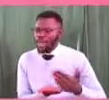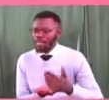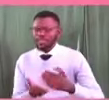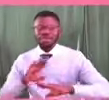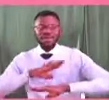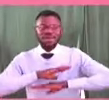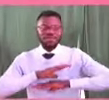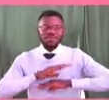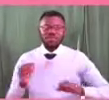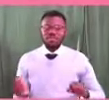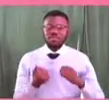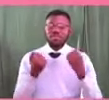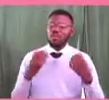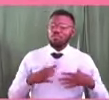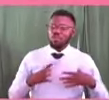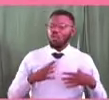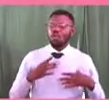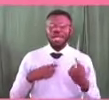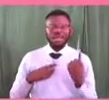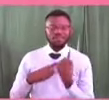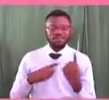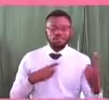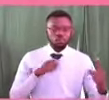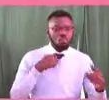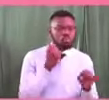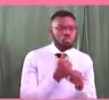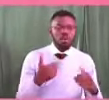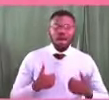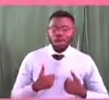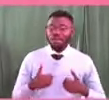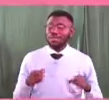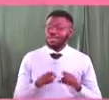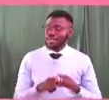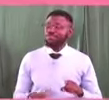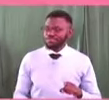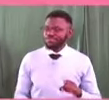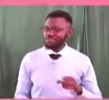every working person. I listened very carefully